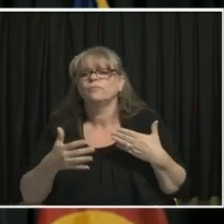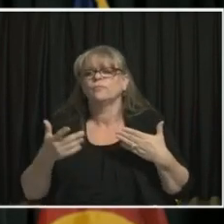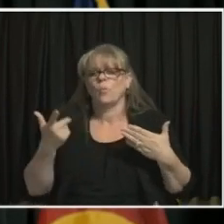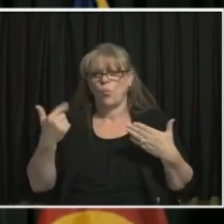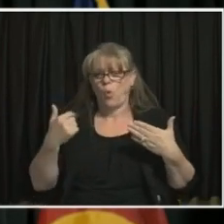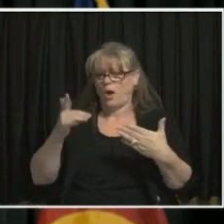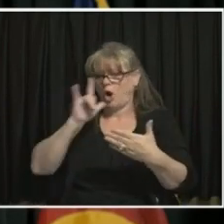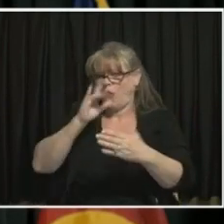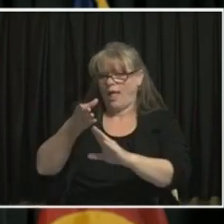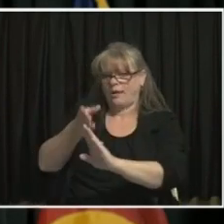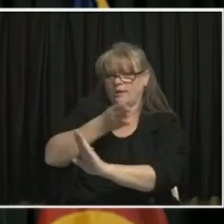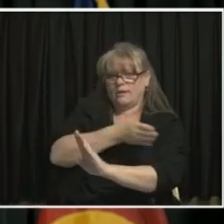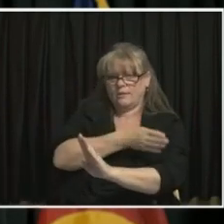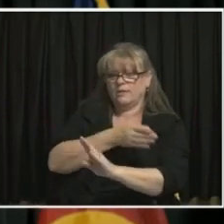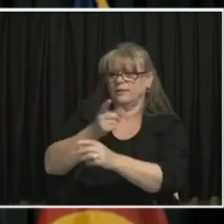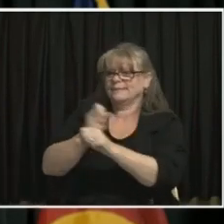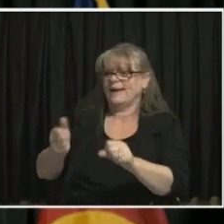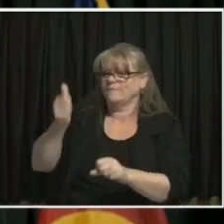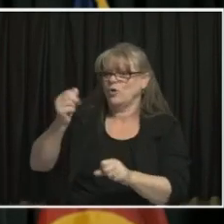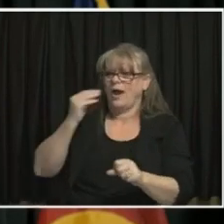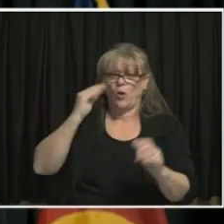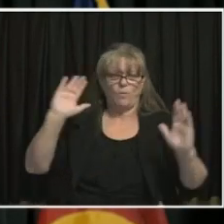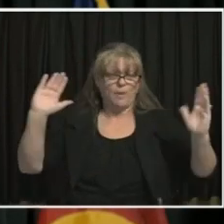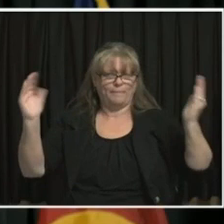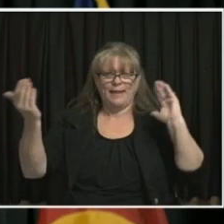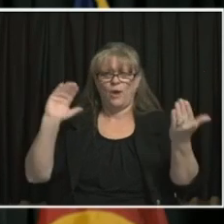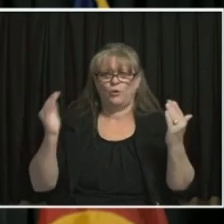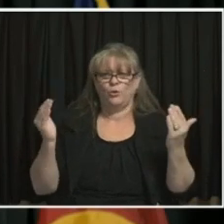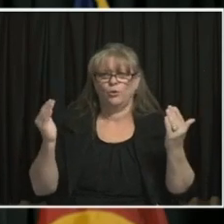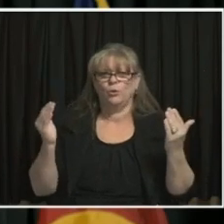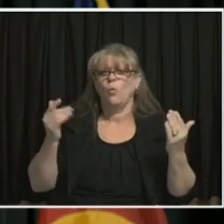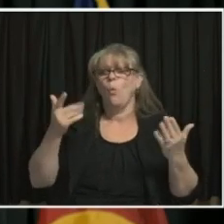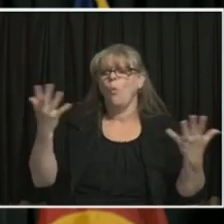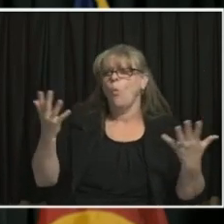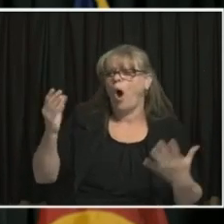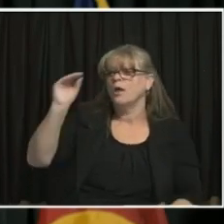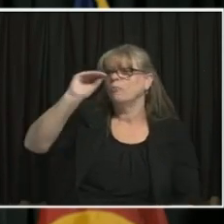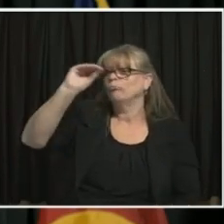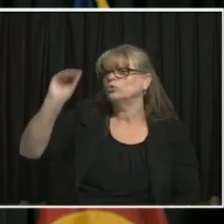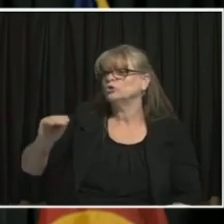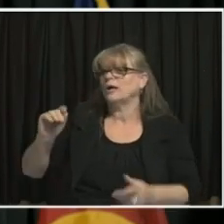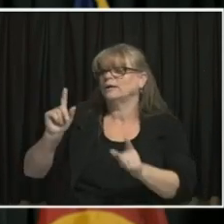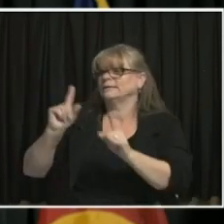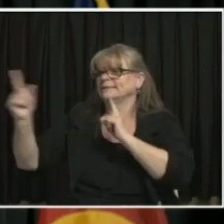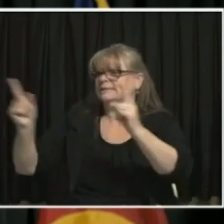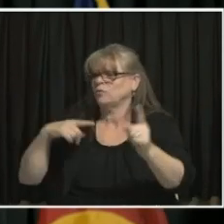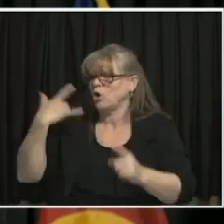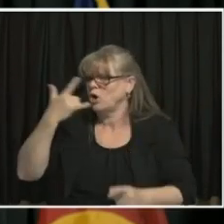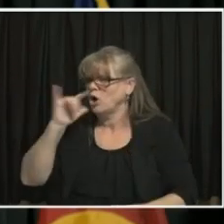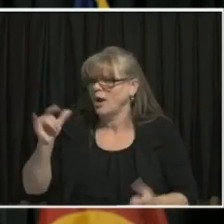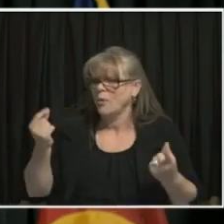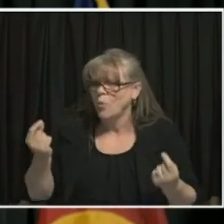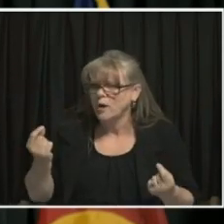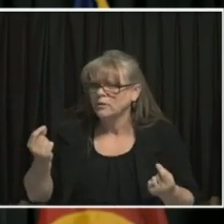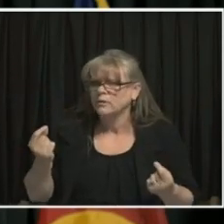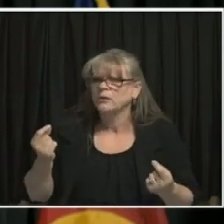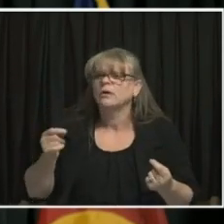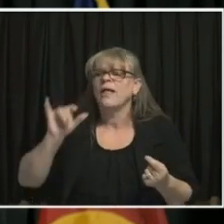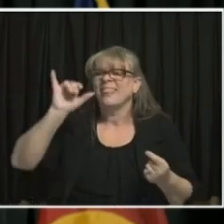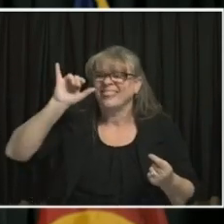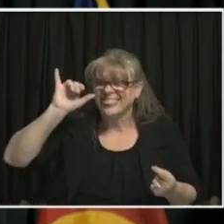and therefore what level of social distancing we've succeeded in achieving, and what the effective R0 value in Colorado is at that